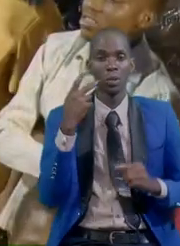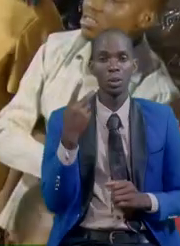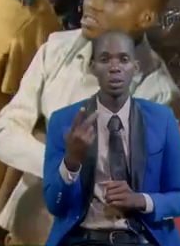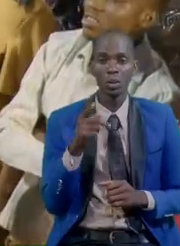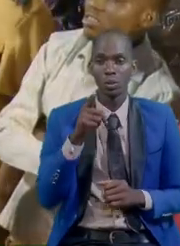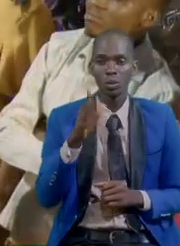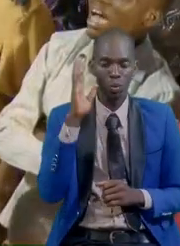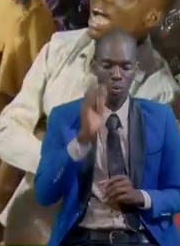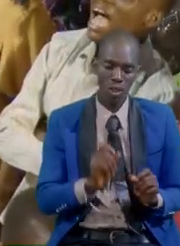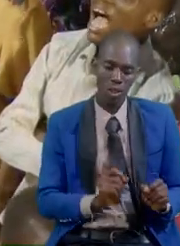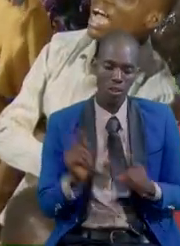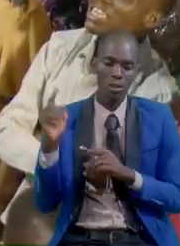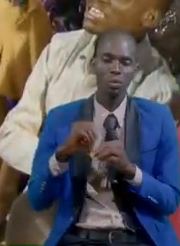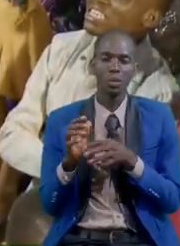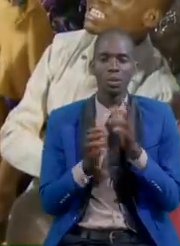escape.